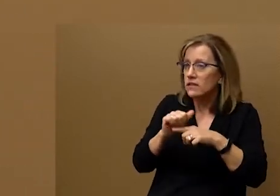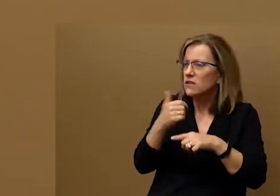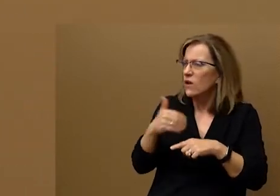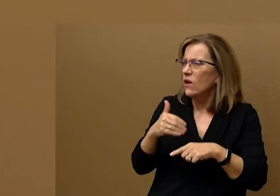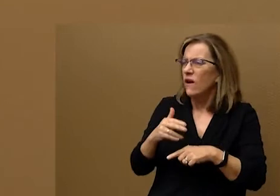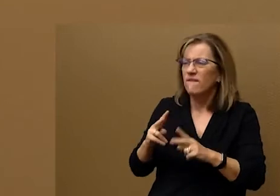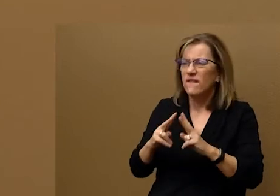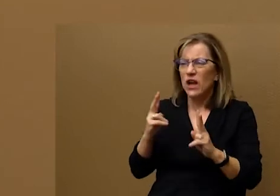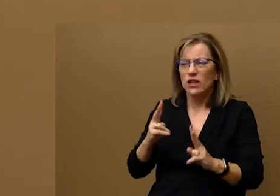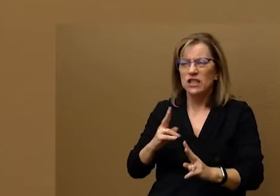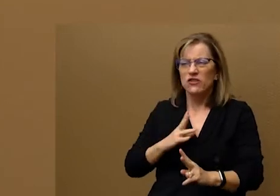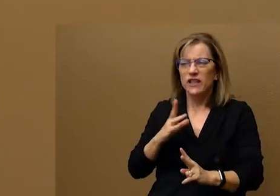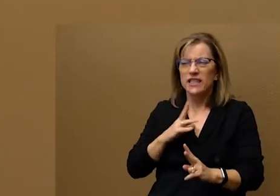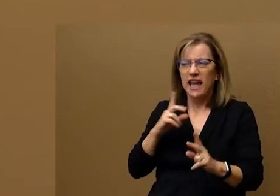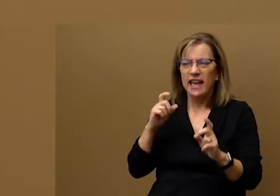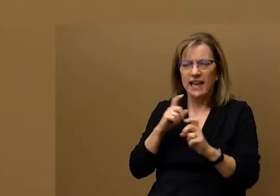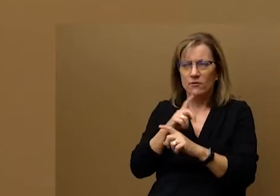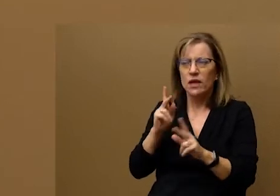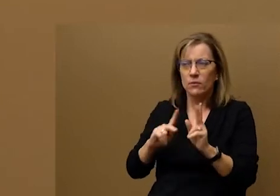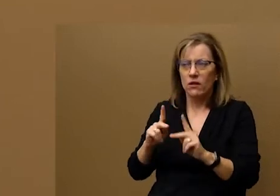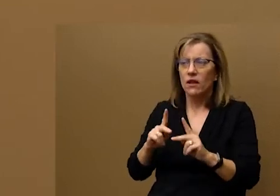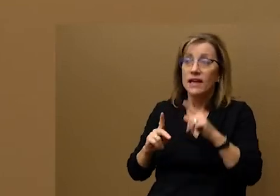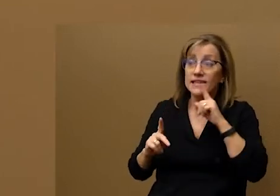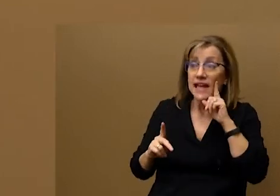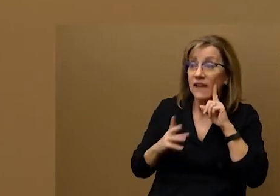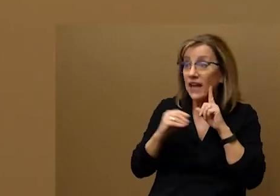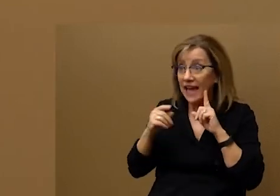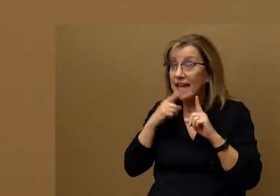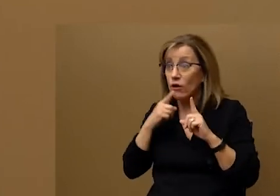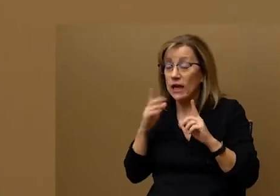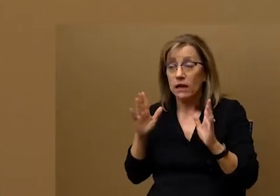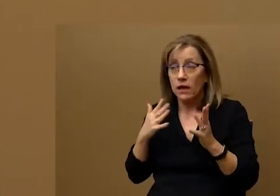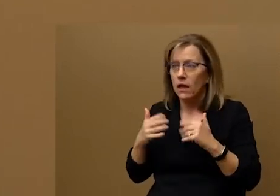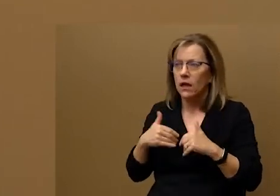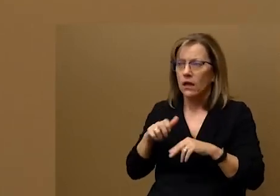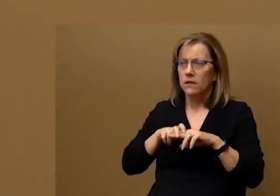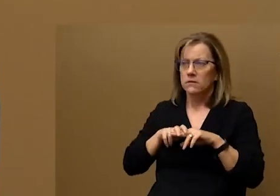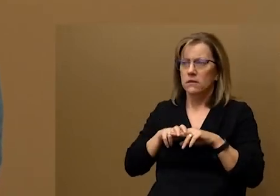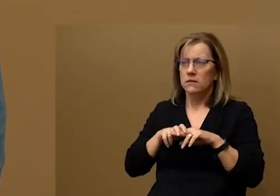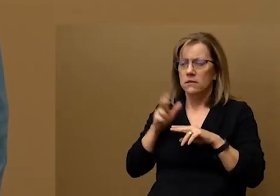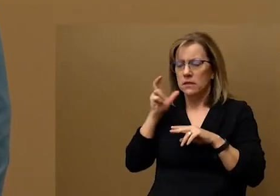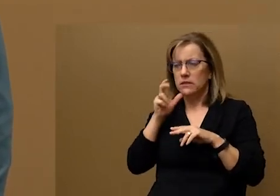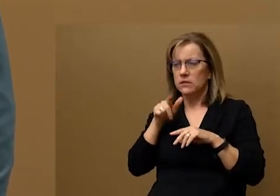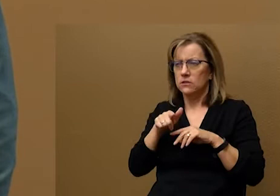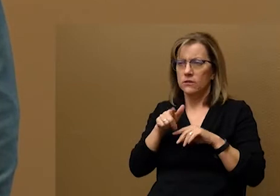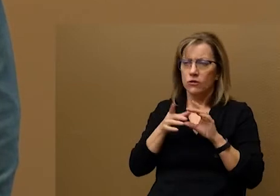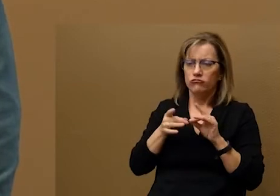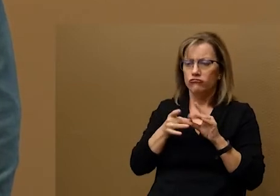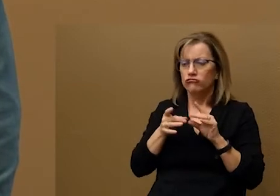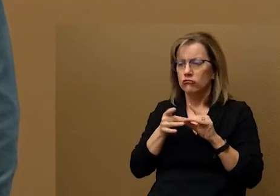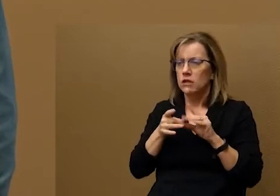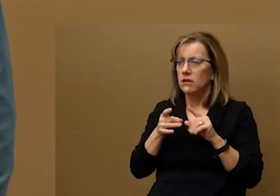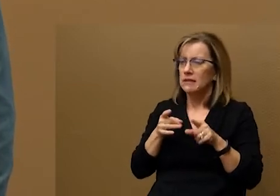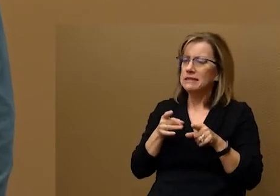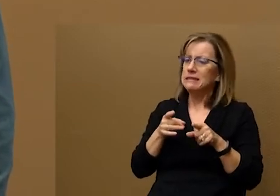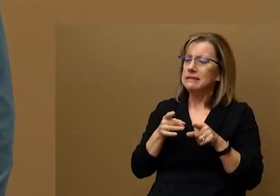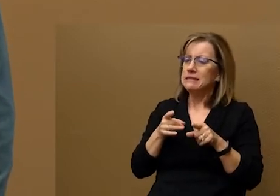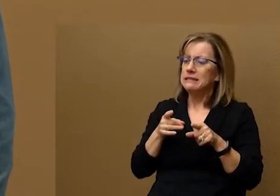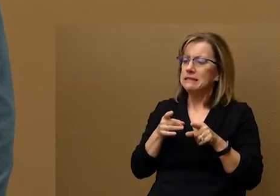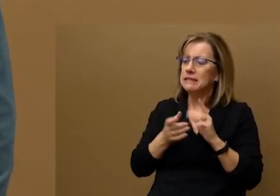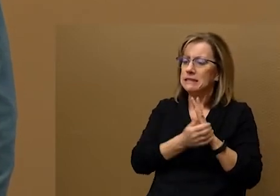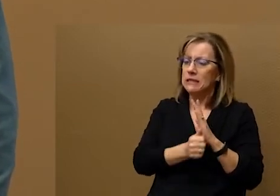very sophisticated people, deaf and hearing. I'm still, when I'm listening to their problems, I'm going, skill